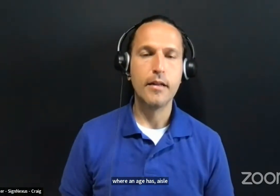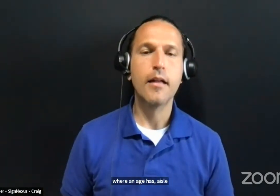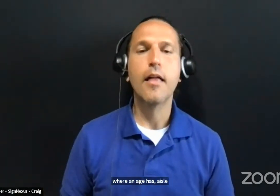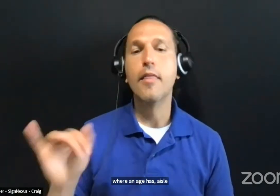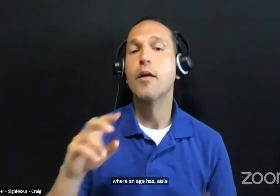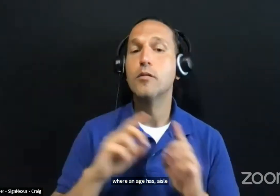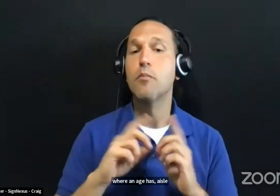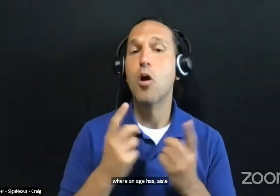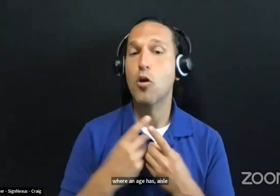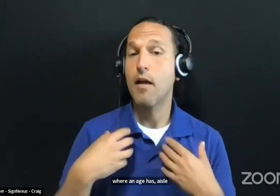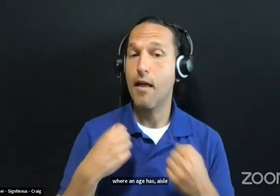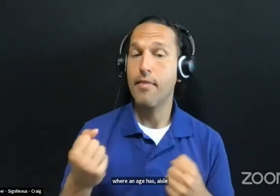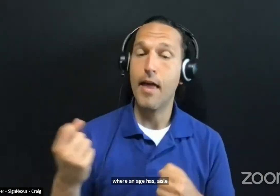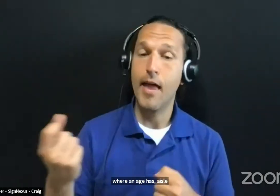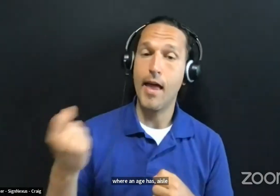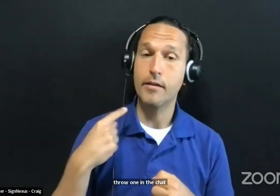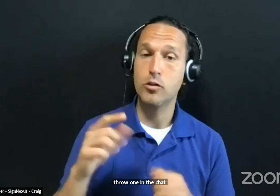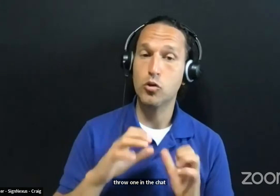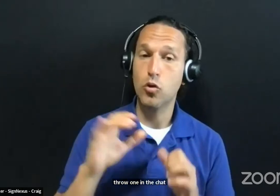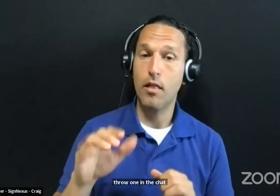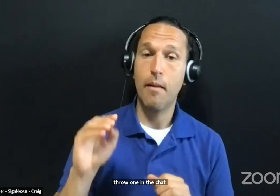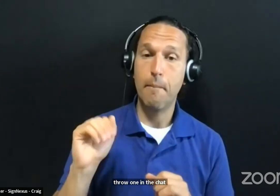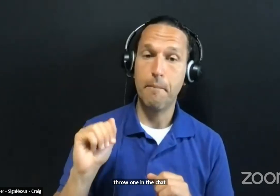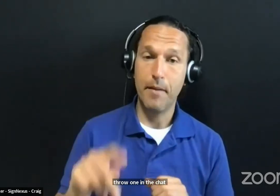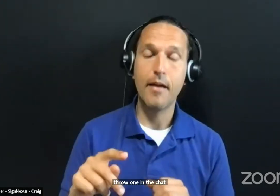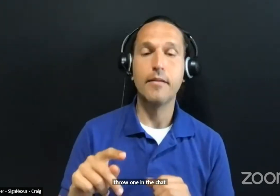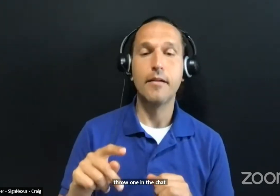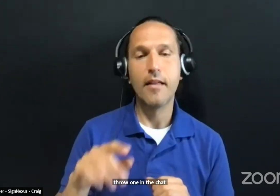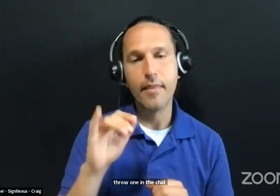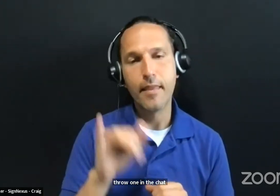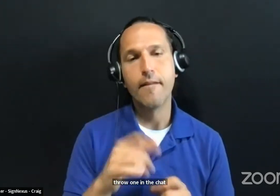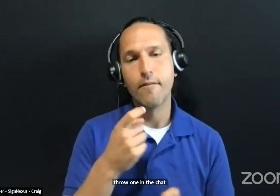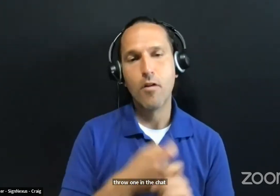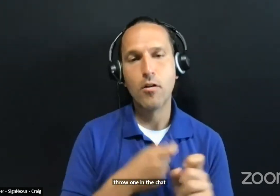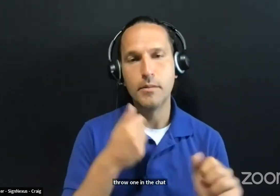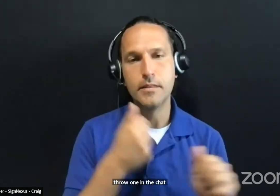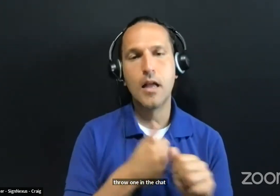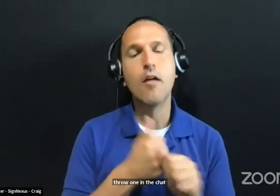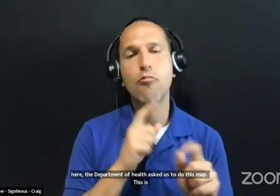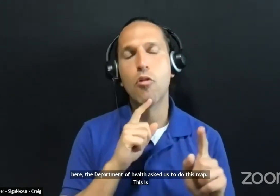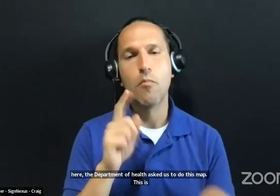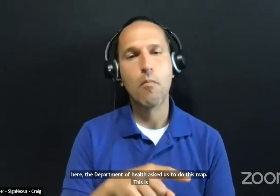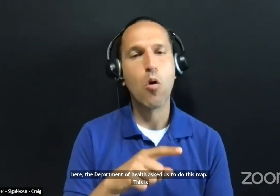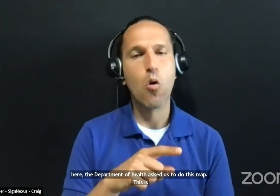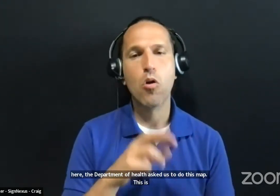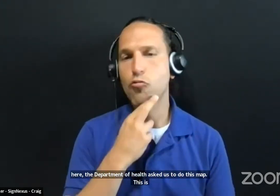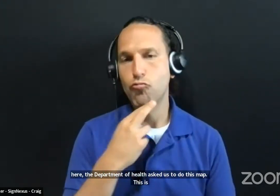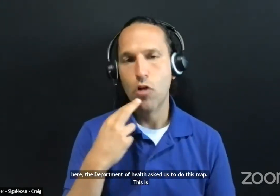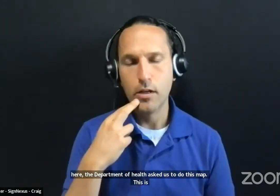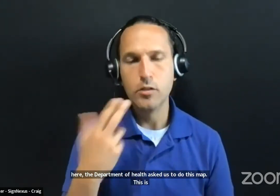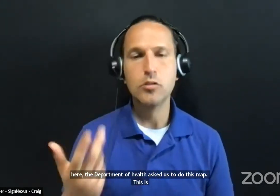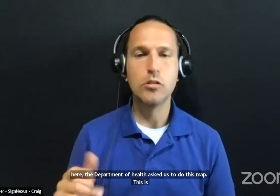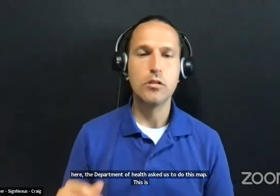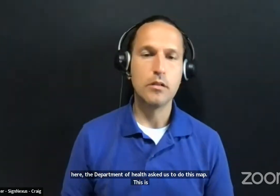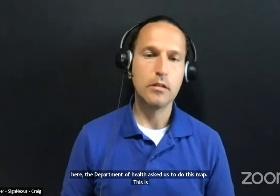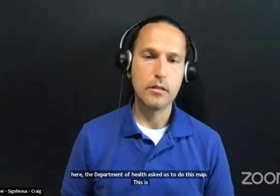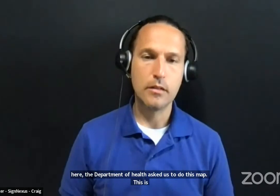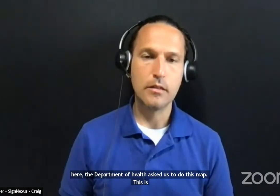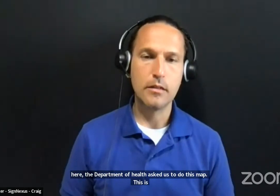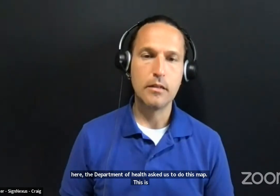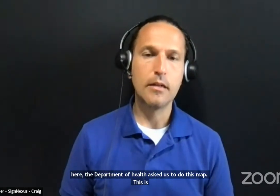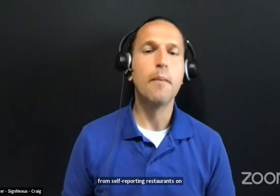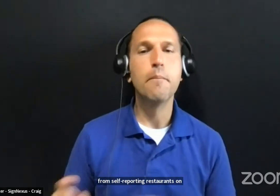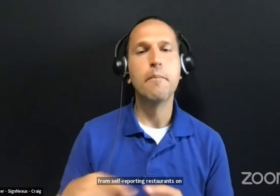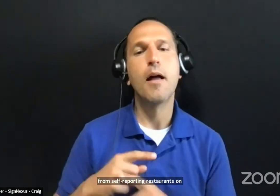Department of Health had asked us to do this map. This is from self-reporting restaurants on what